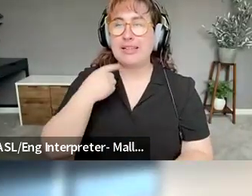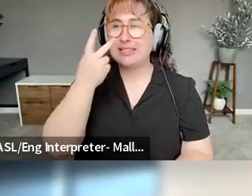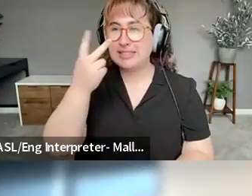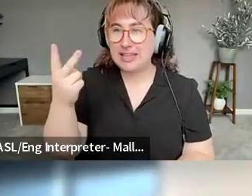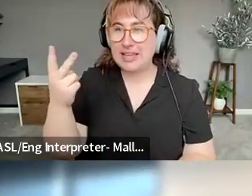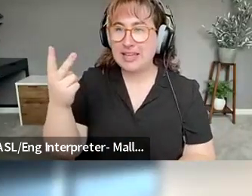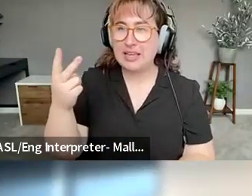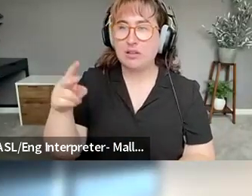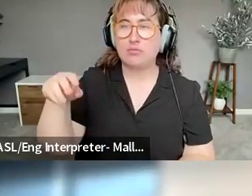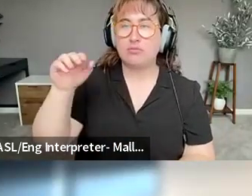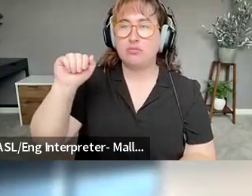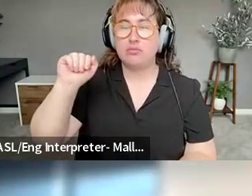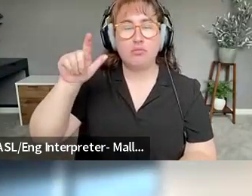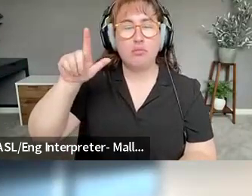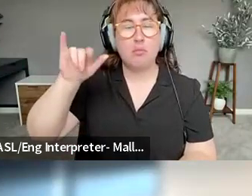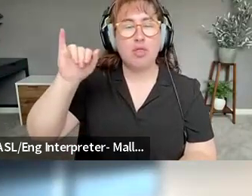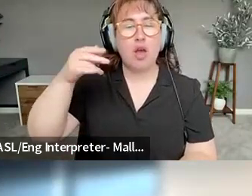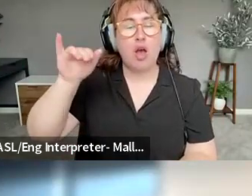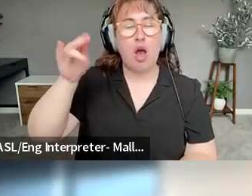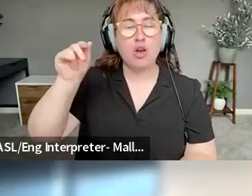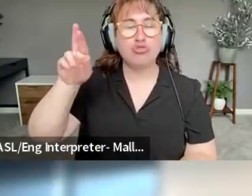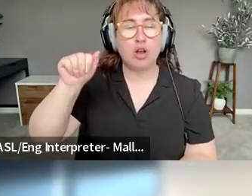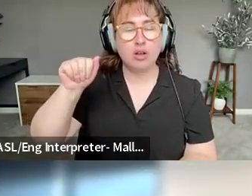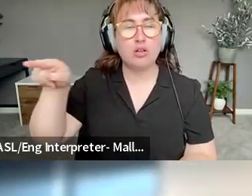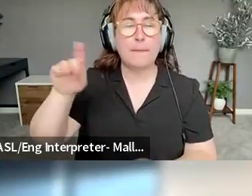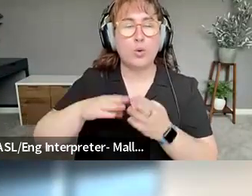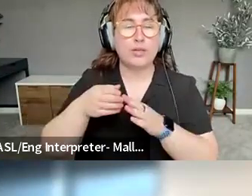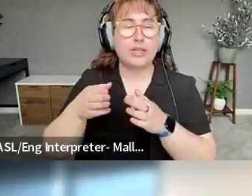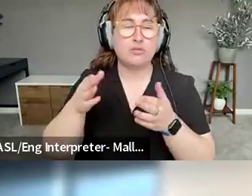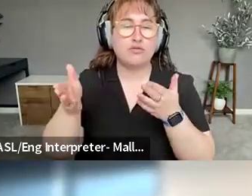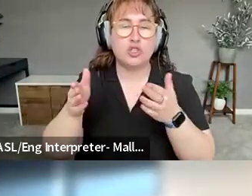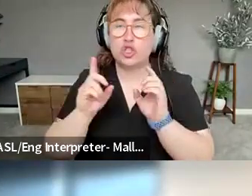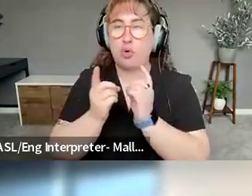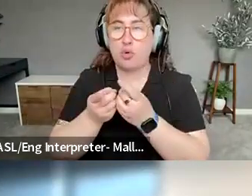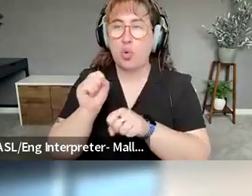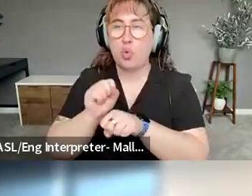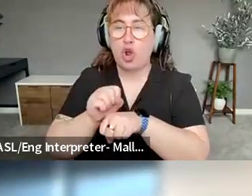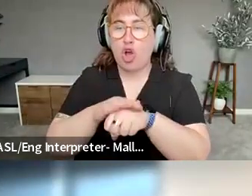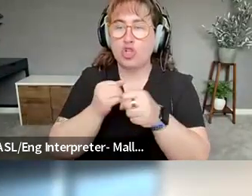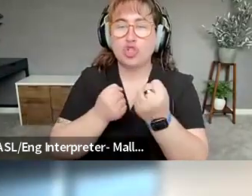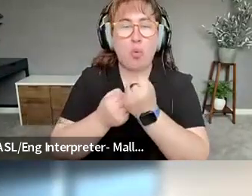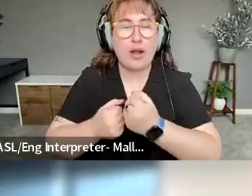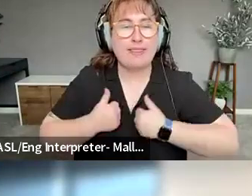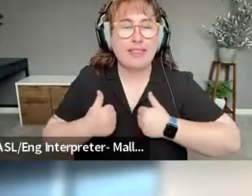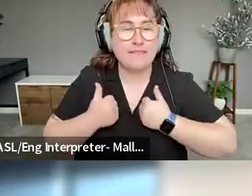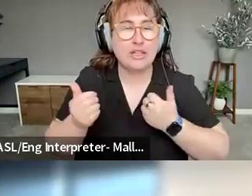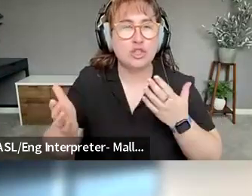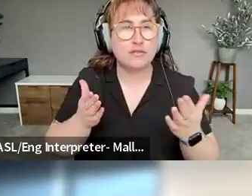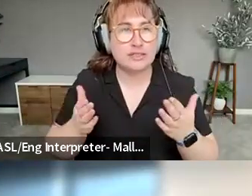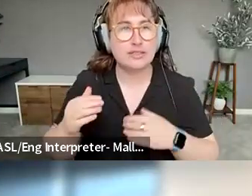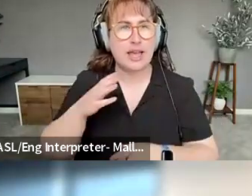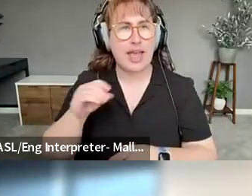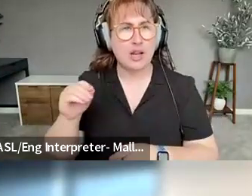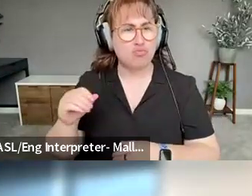Miss Alejandra. Good morning, Alejandra. She's in our community services department, working on supported living services